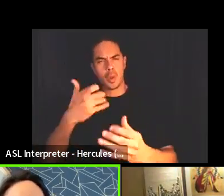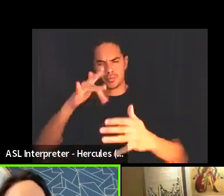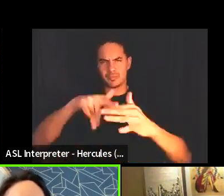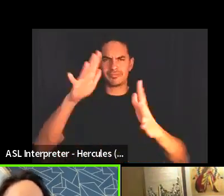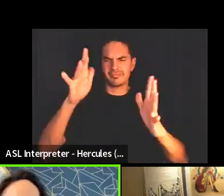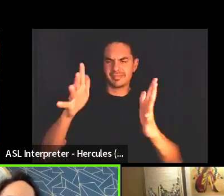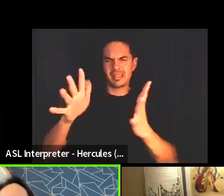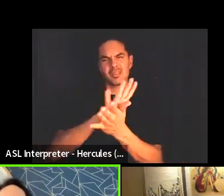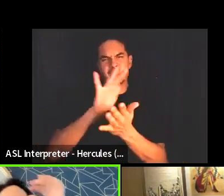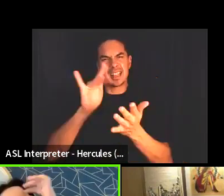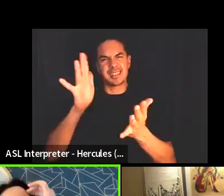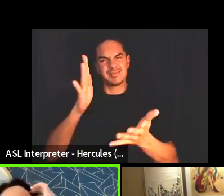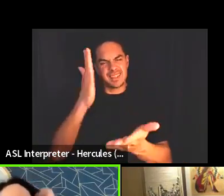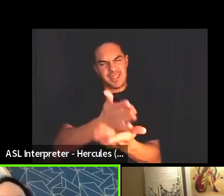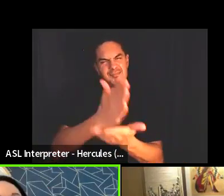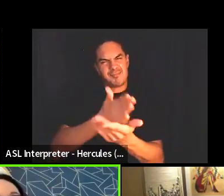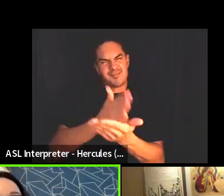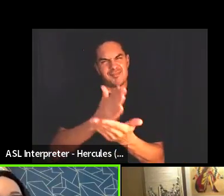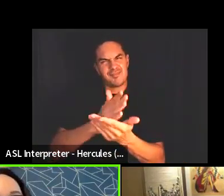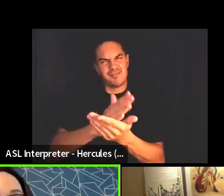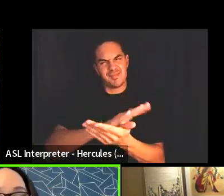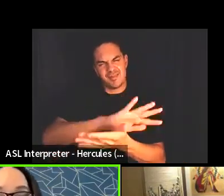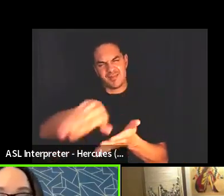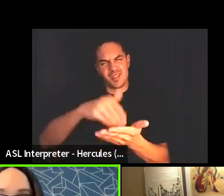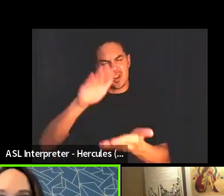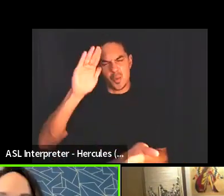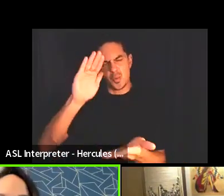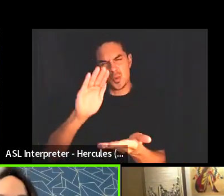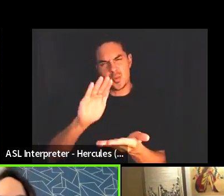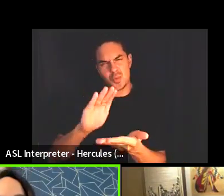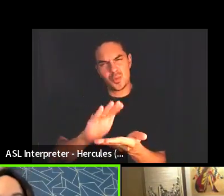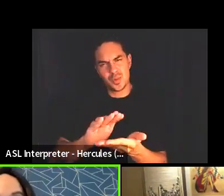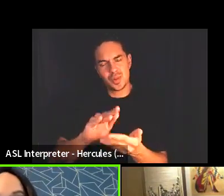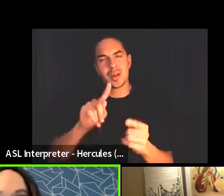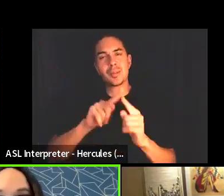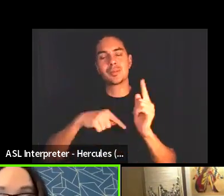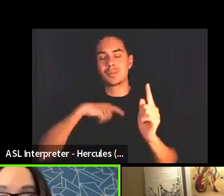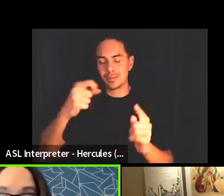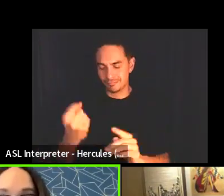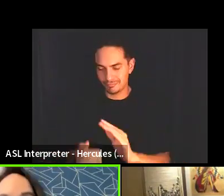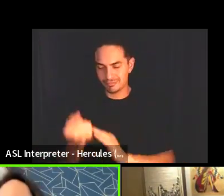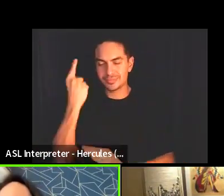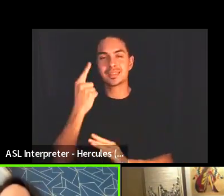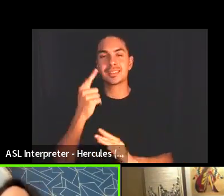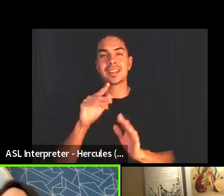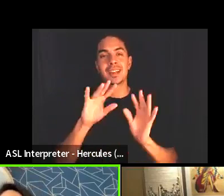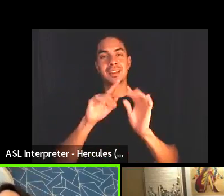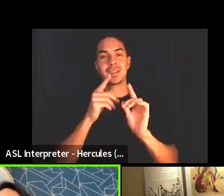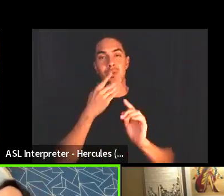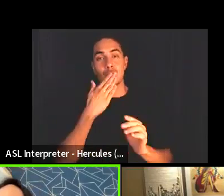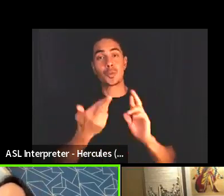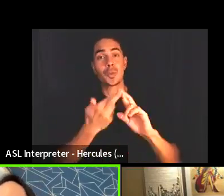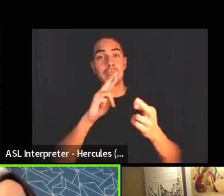relatives and not only our female identified relatives. Speaking of relatives, Rebecca, I love that.